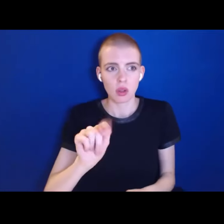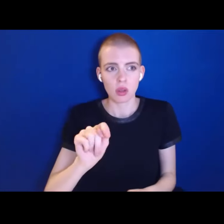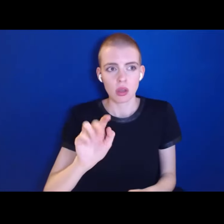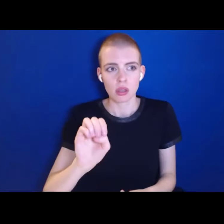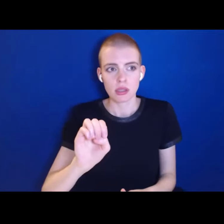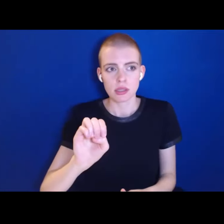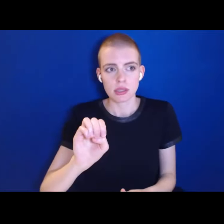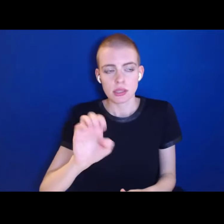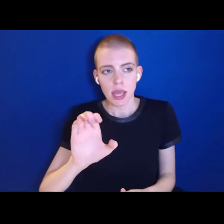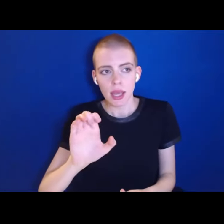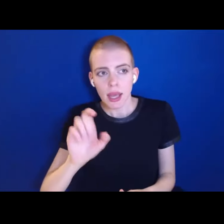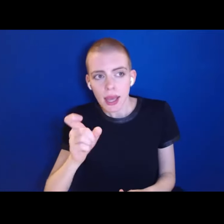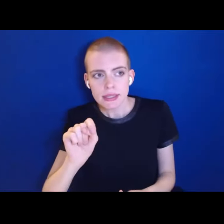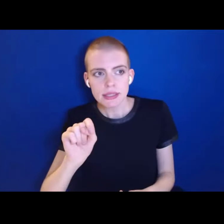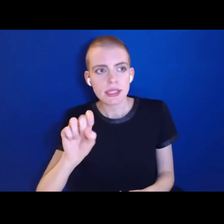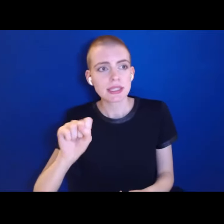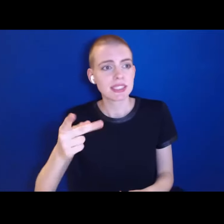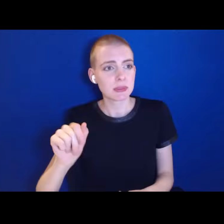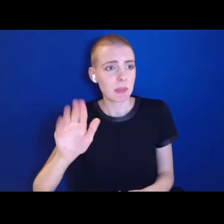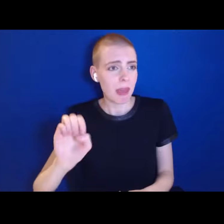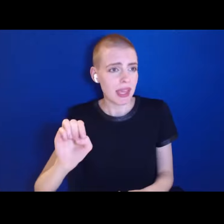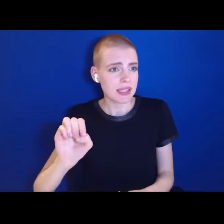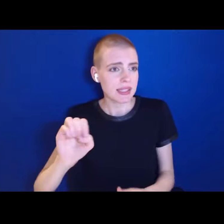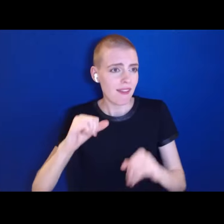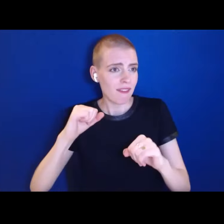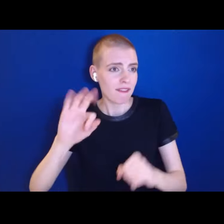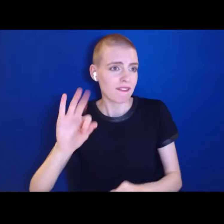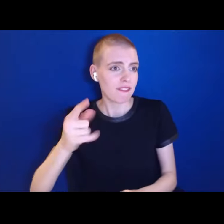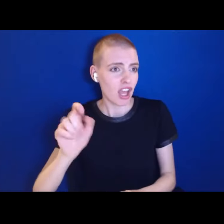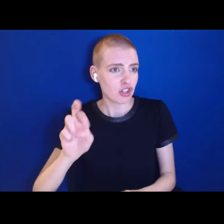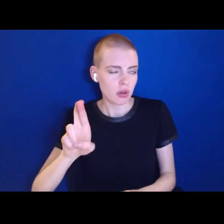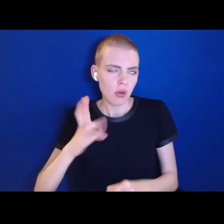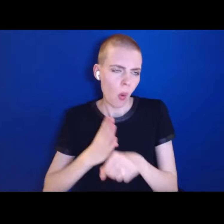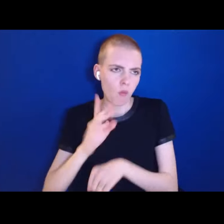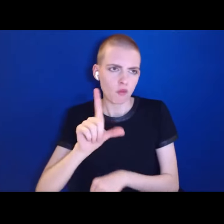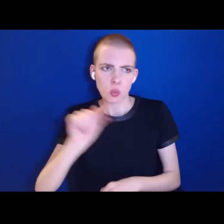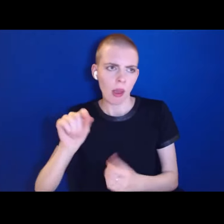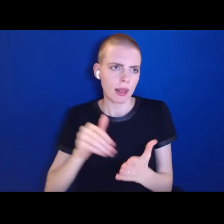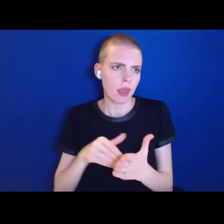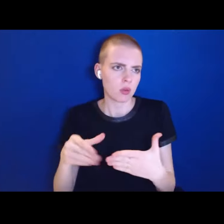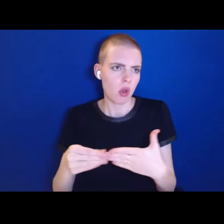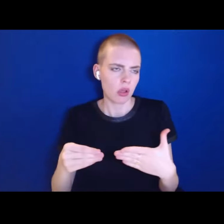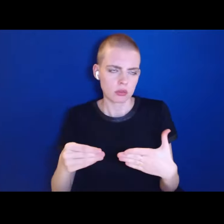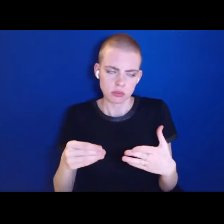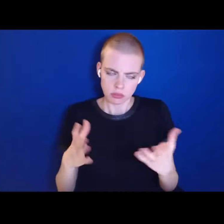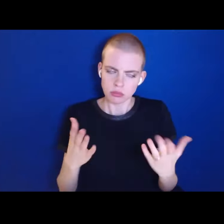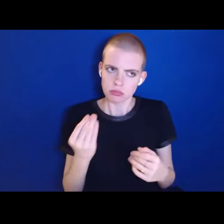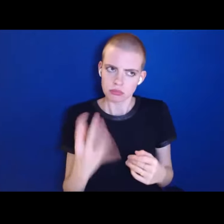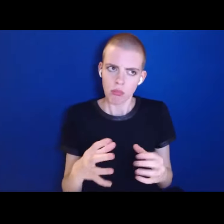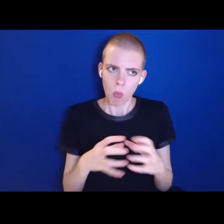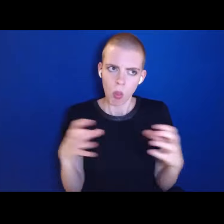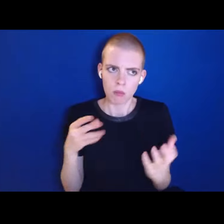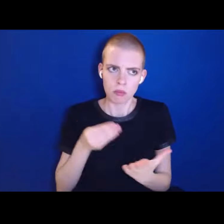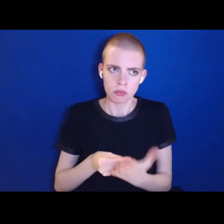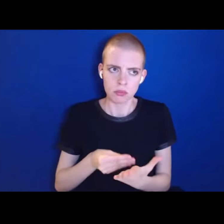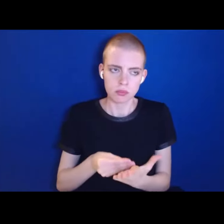Fighter, it's over 20,000. So you're talking about a lot of money. And I've tried